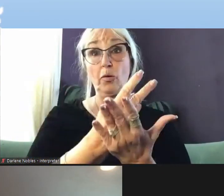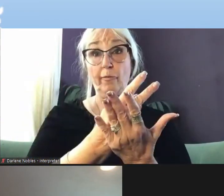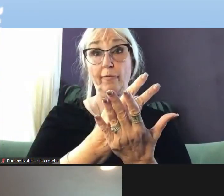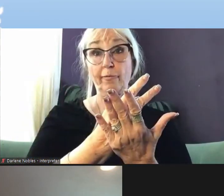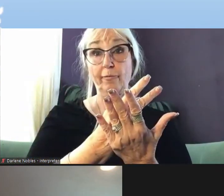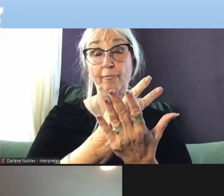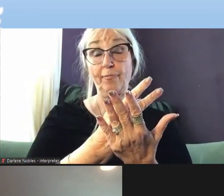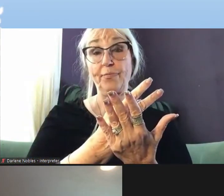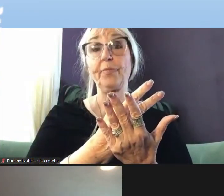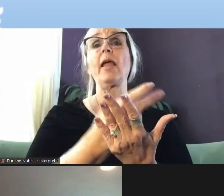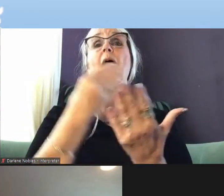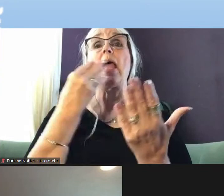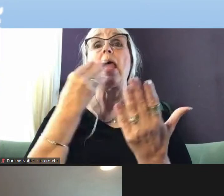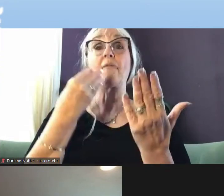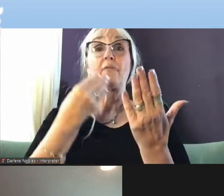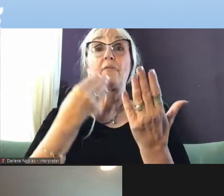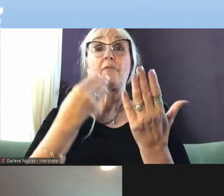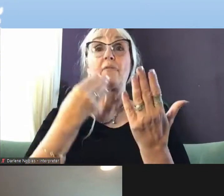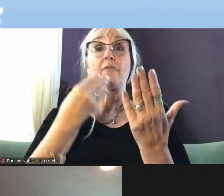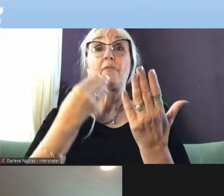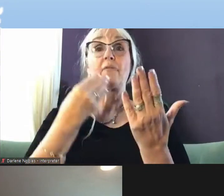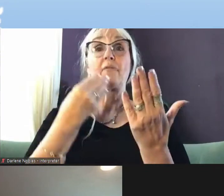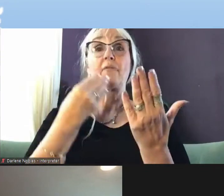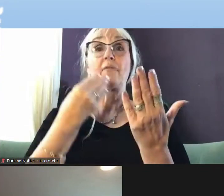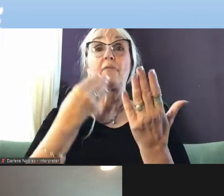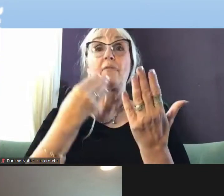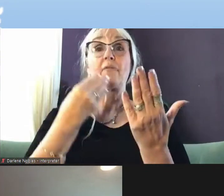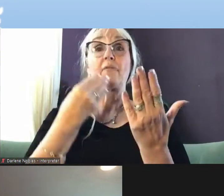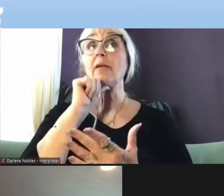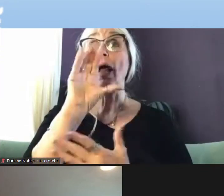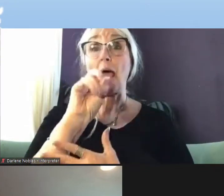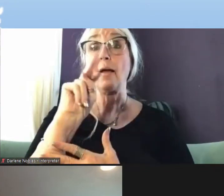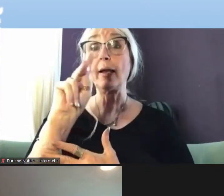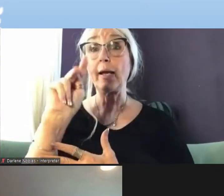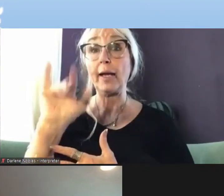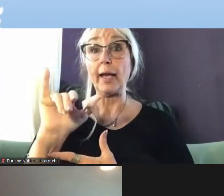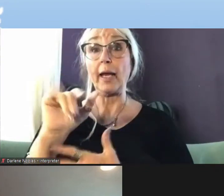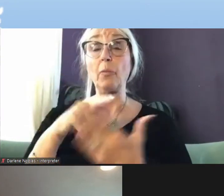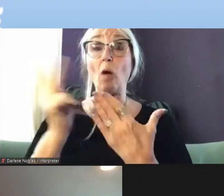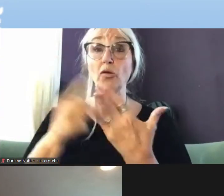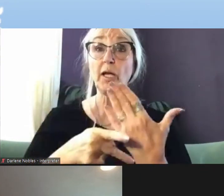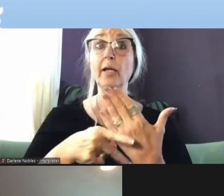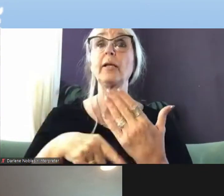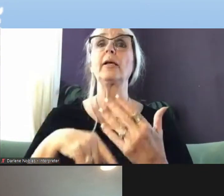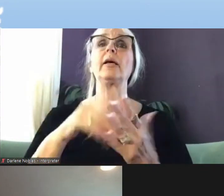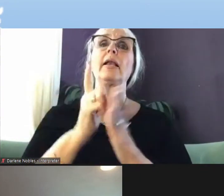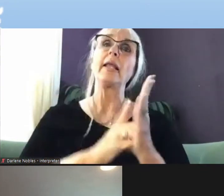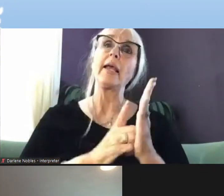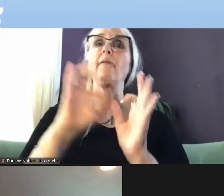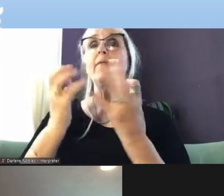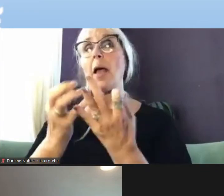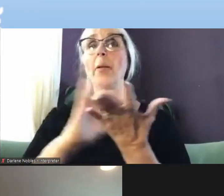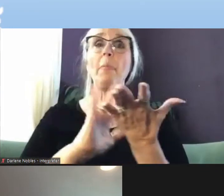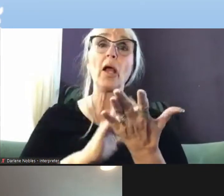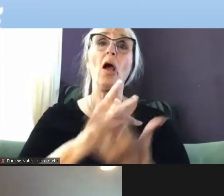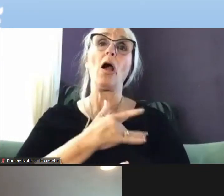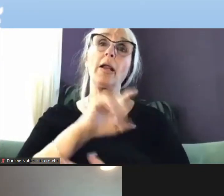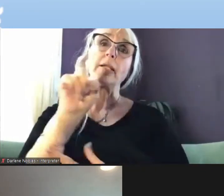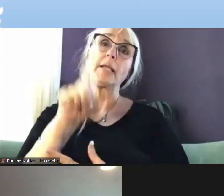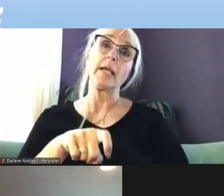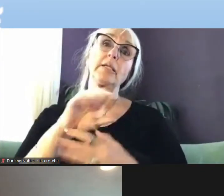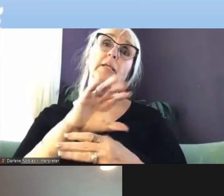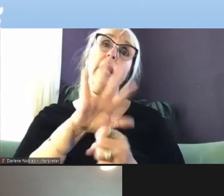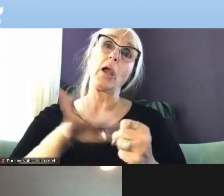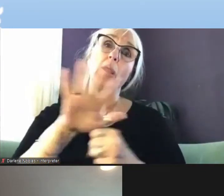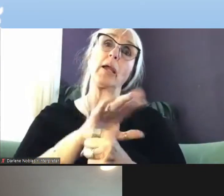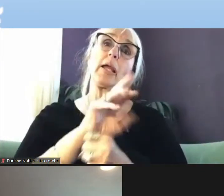We're funded non-county projects, so the Waco Family Medicine, the Heart Texas Region MHMR,